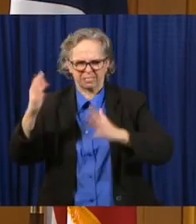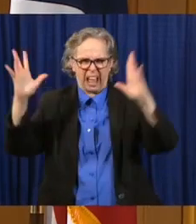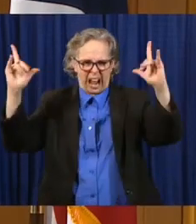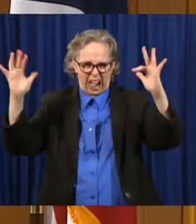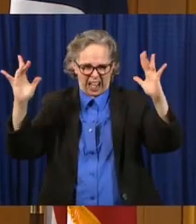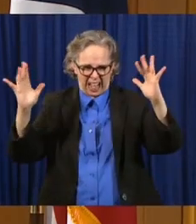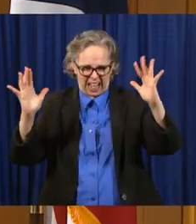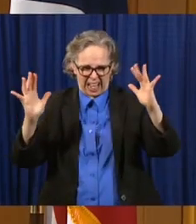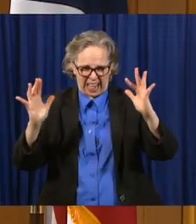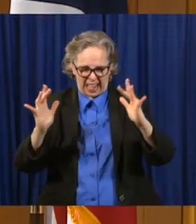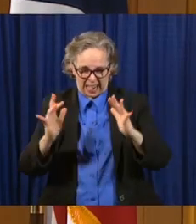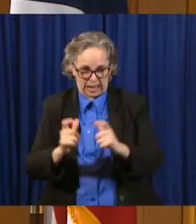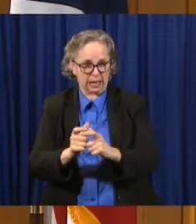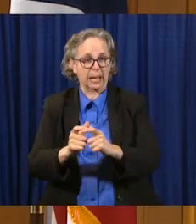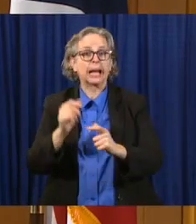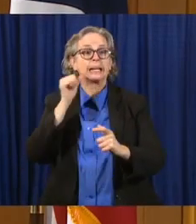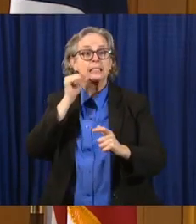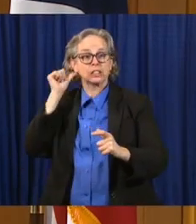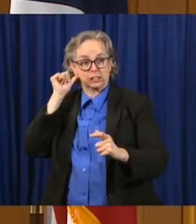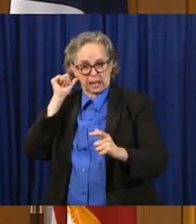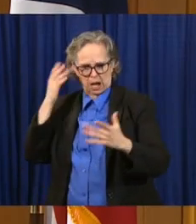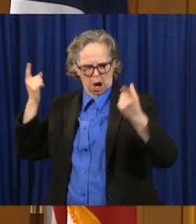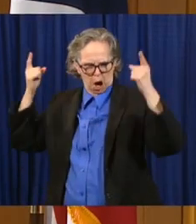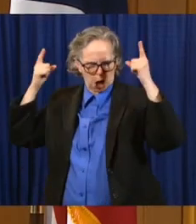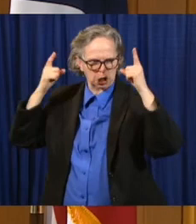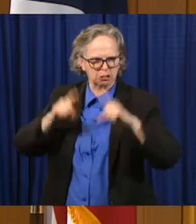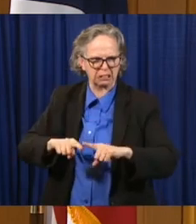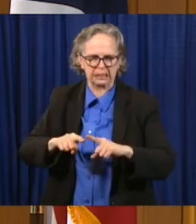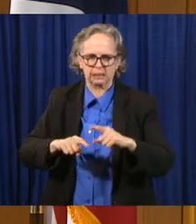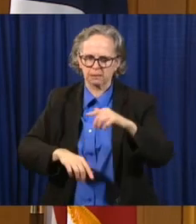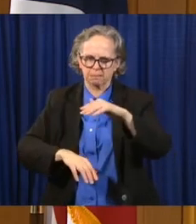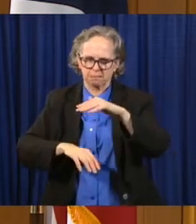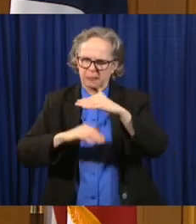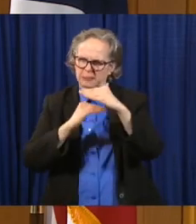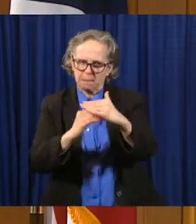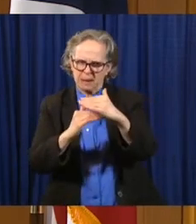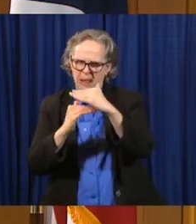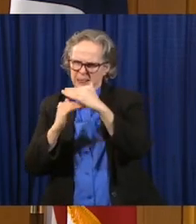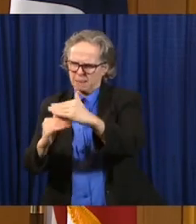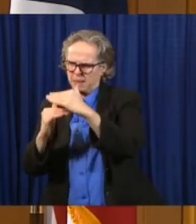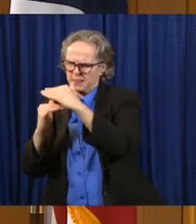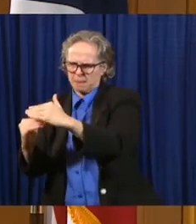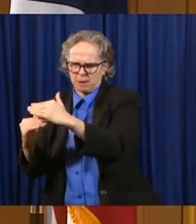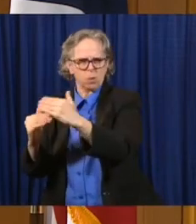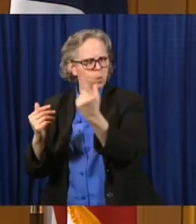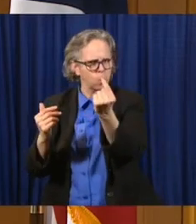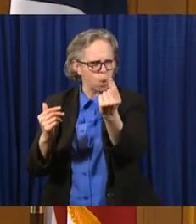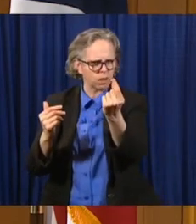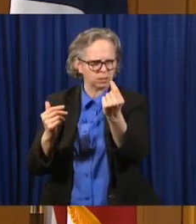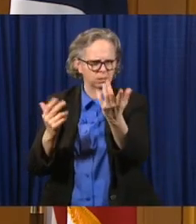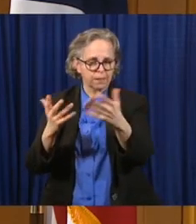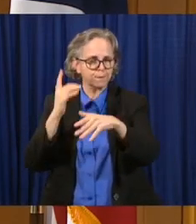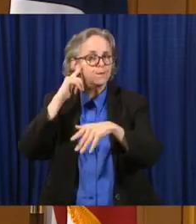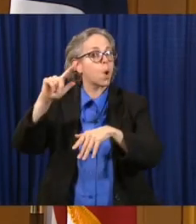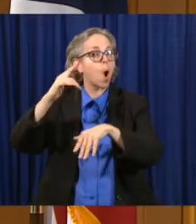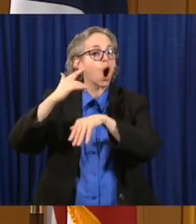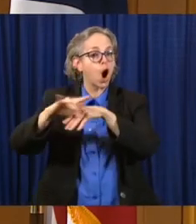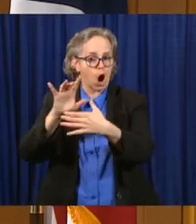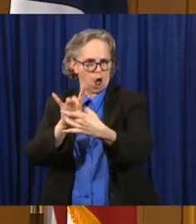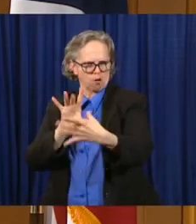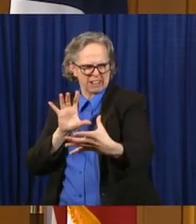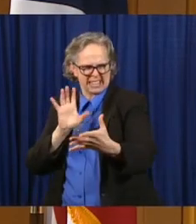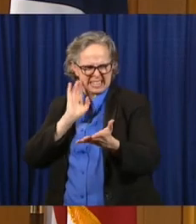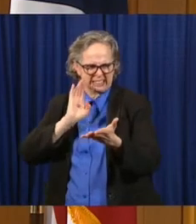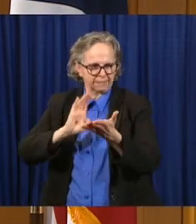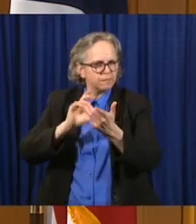overcrowding determination and recommended the early release of the inmates who fit that specific criteria.